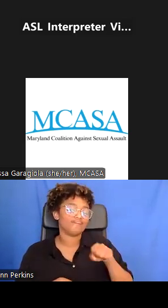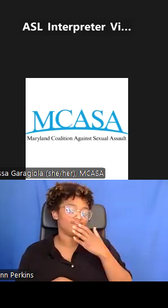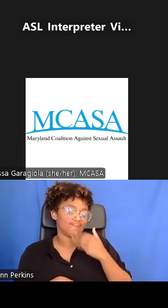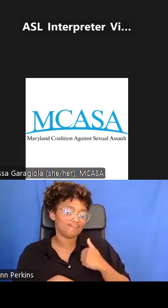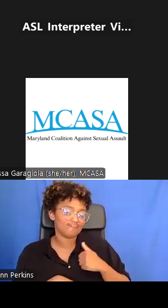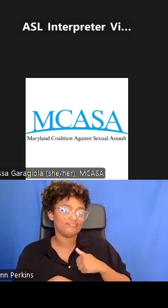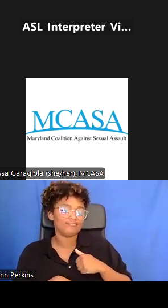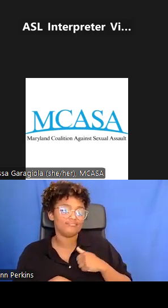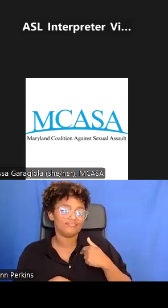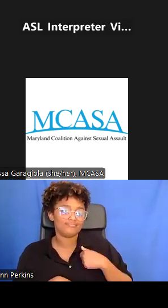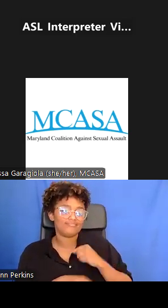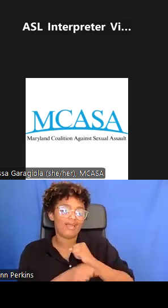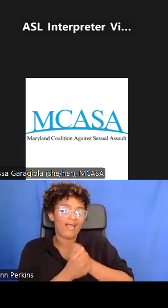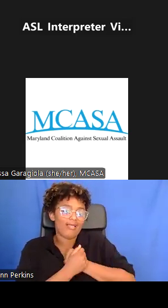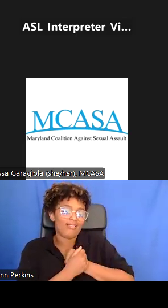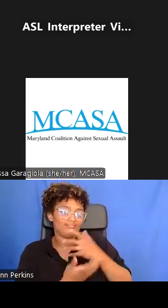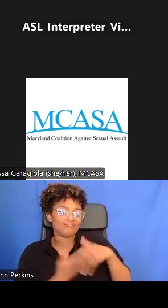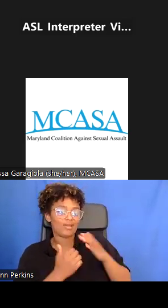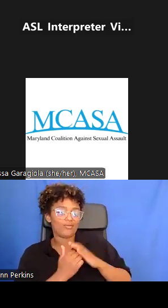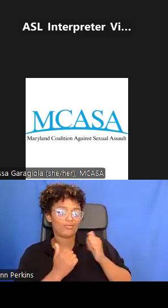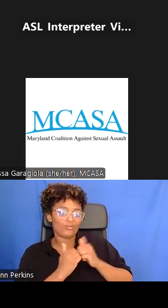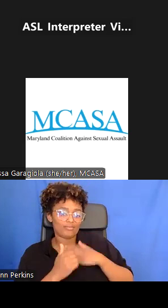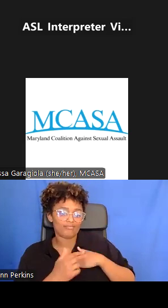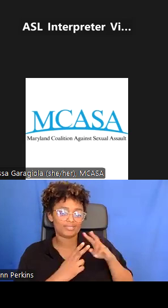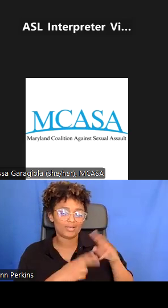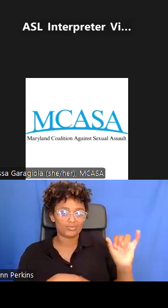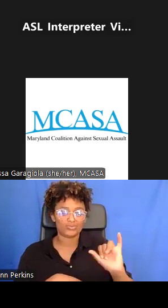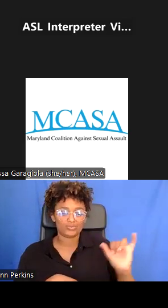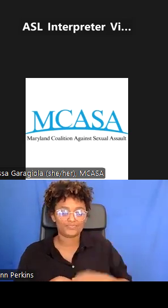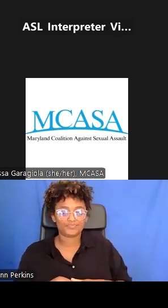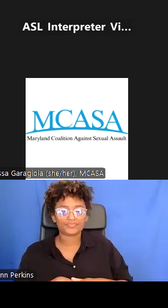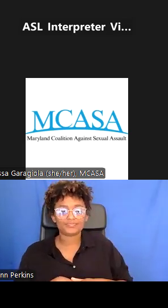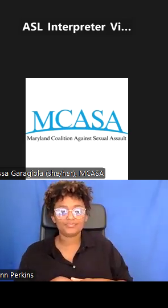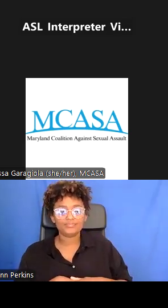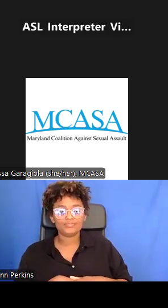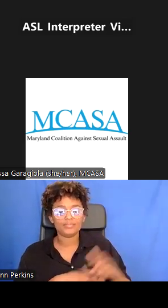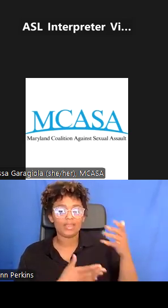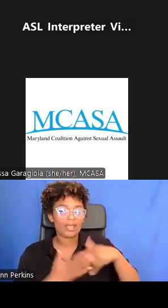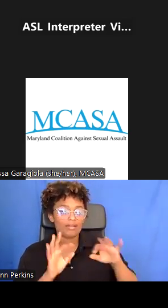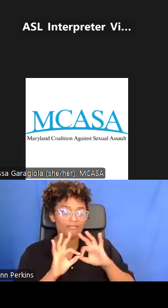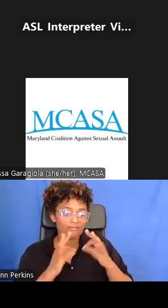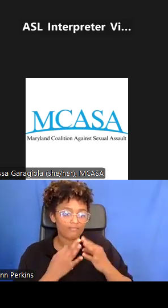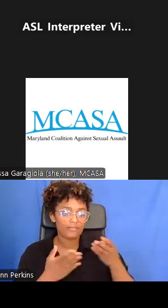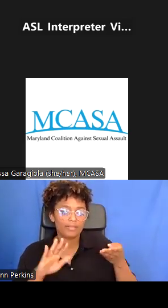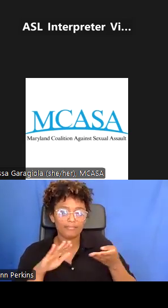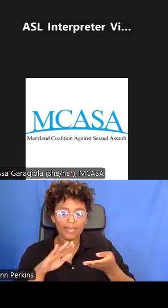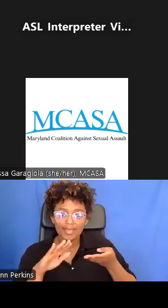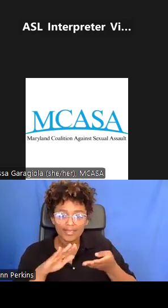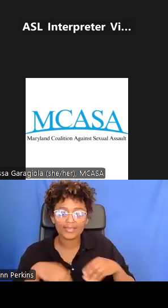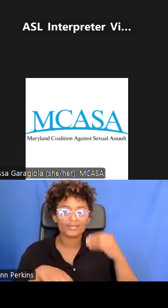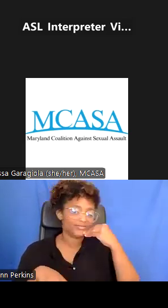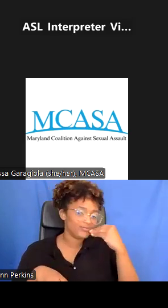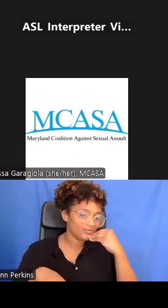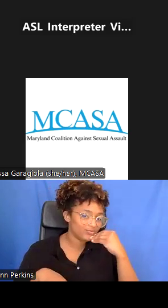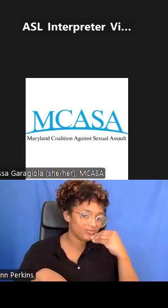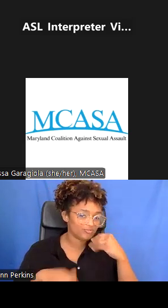to hang out with my spouse. So totally get it. Hang out with family, baking. These are great, great, great examples. And we're going to give you a chance to share